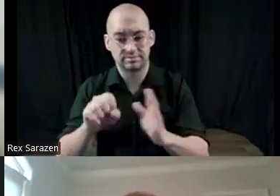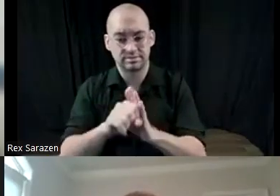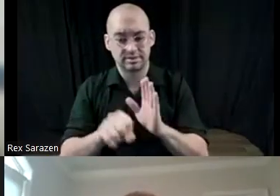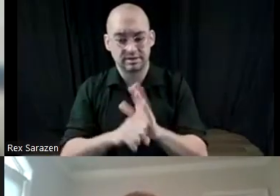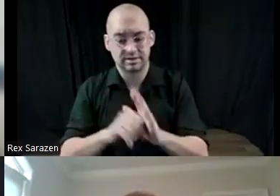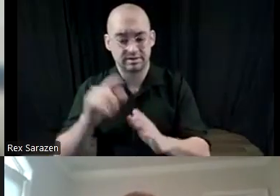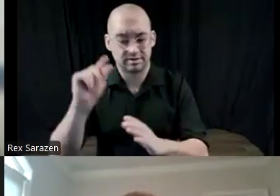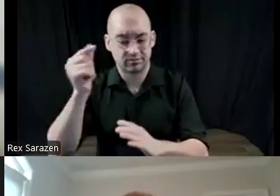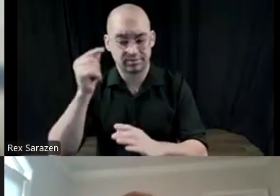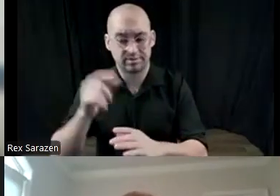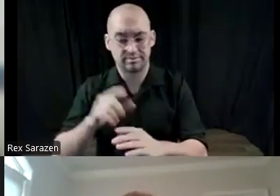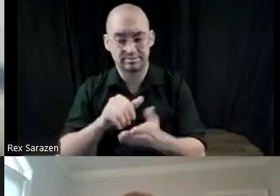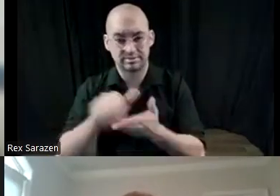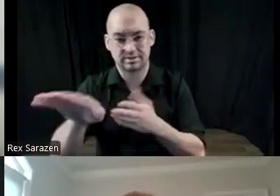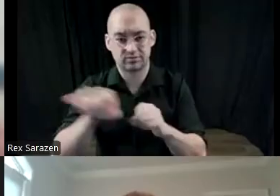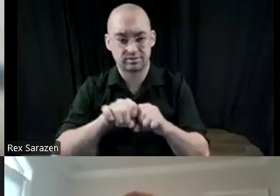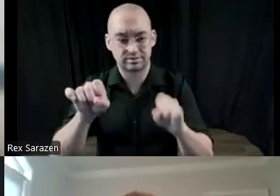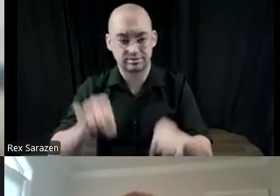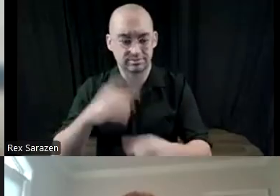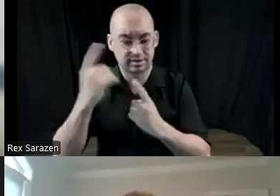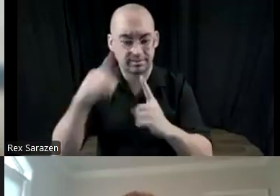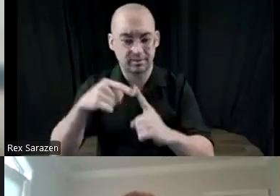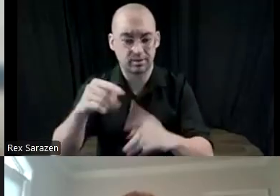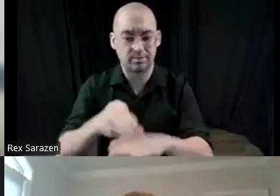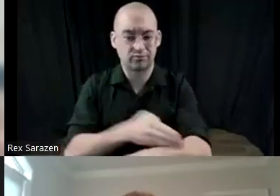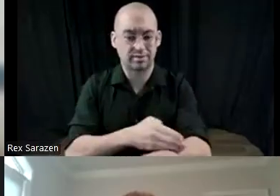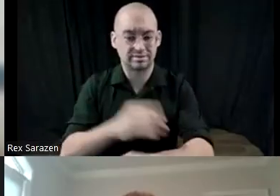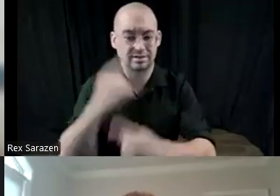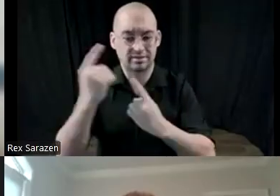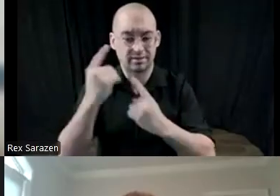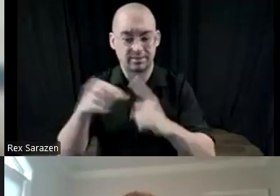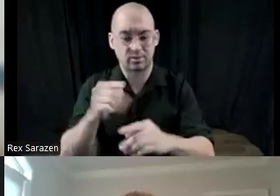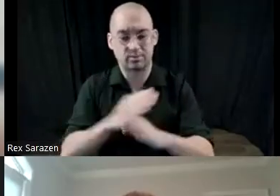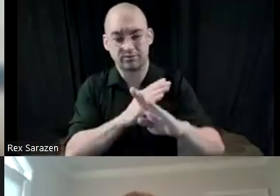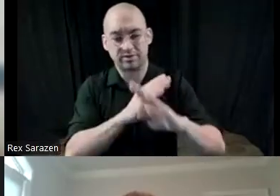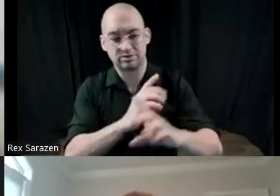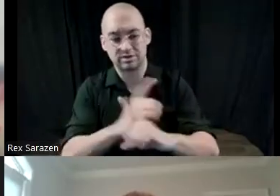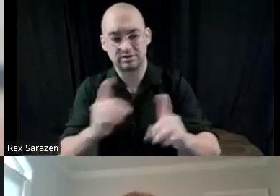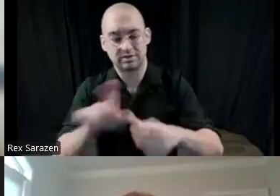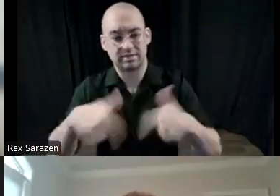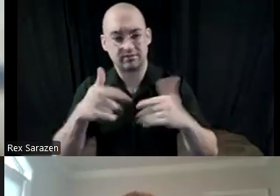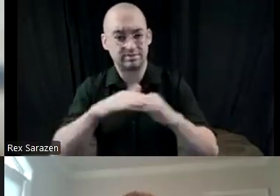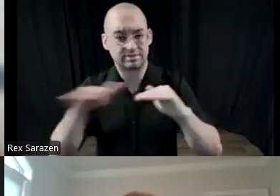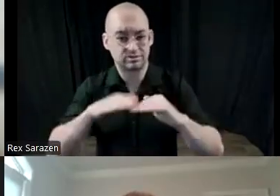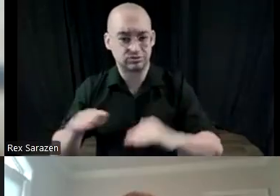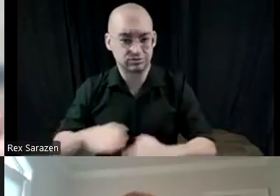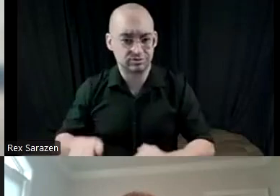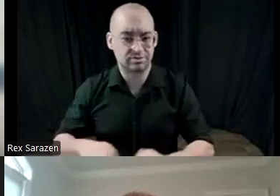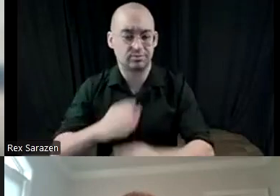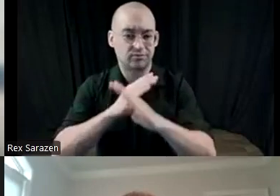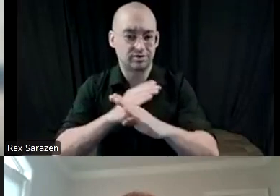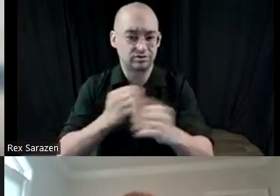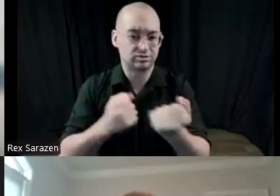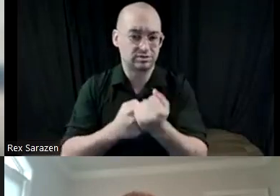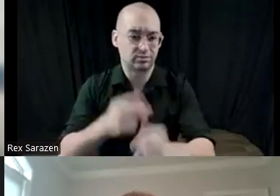systems are thinking about improvements that can be made. And then we're also thinking about prevention at all these different life stages, prevention to support caregivers